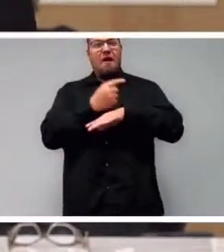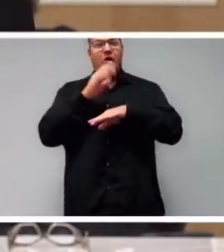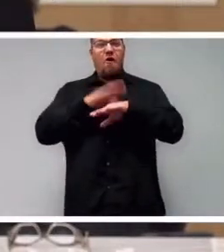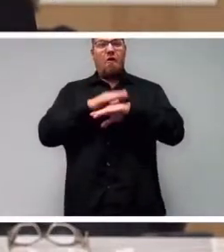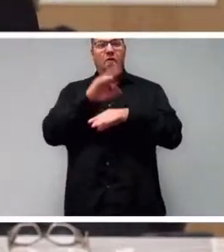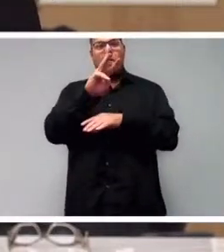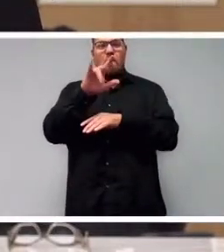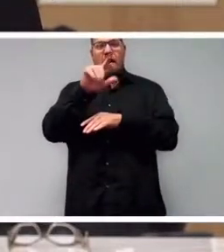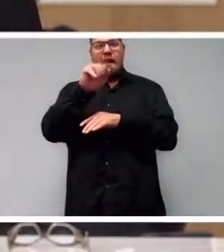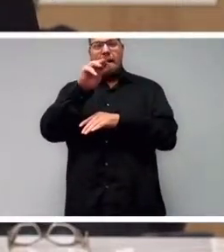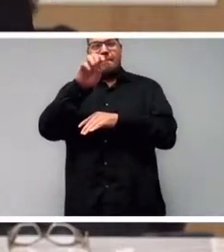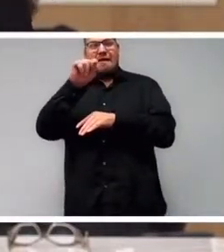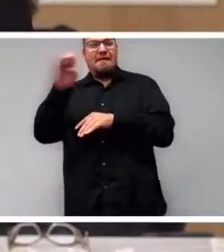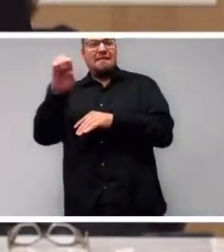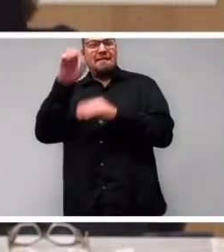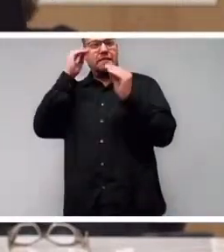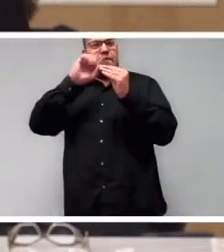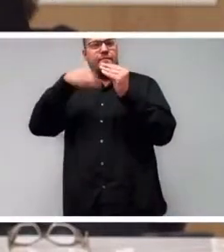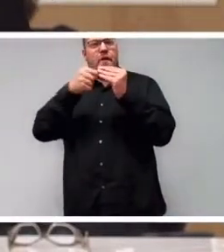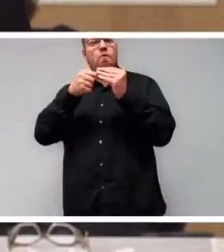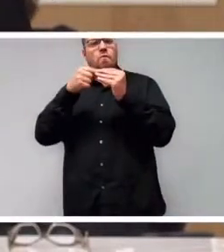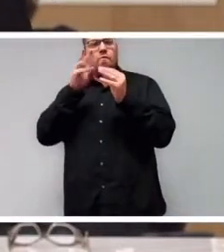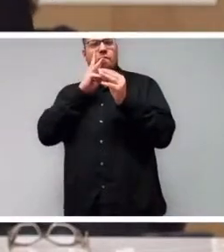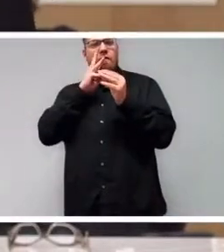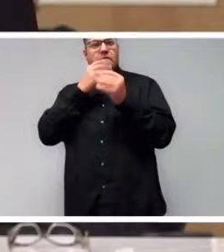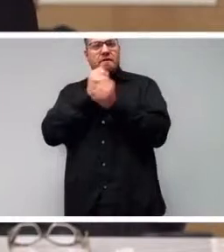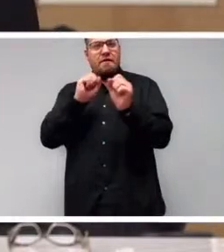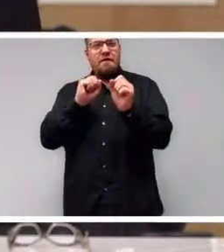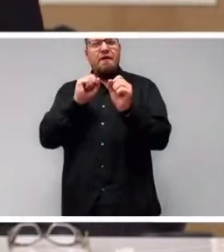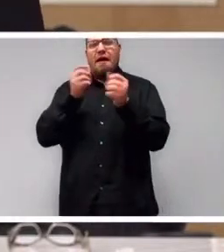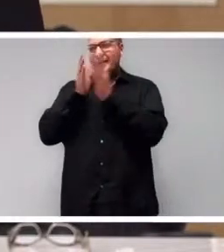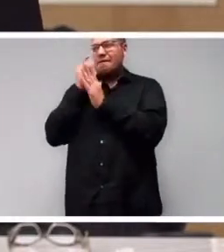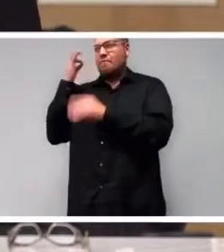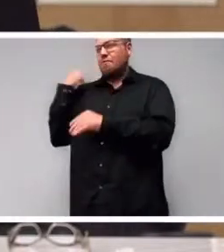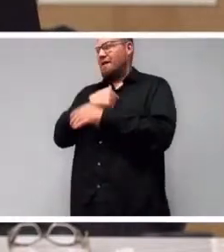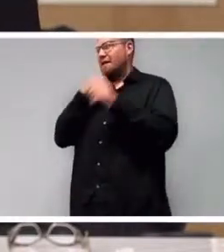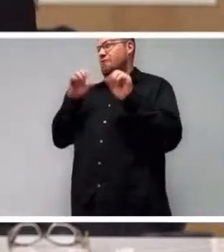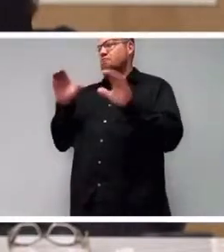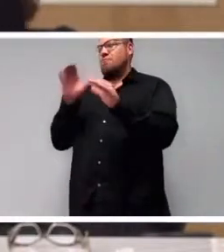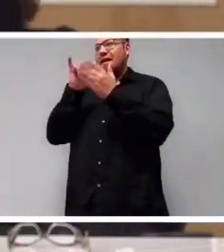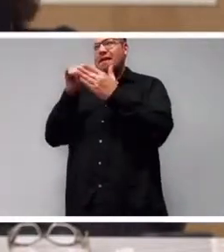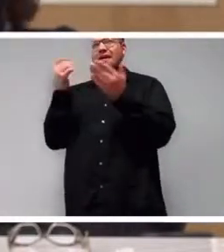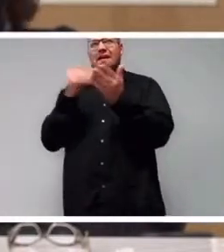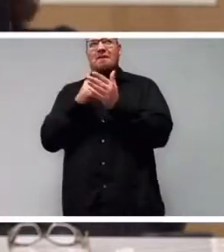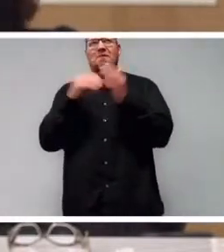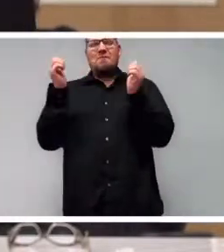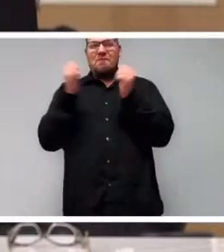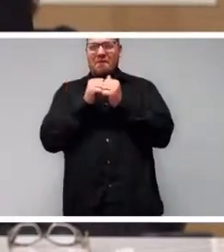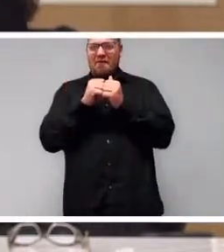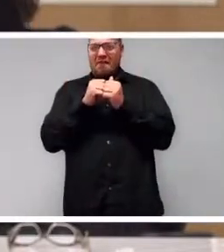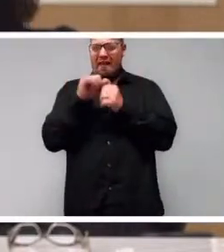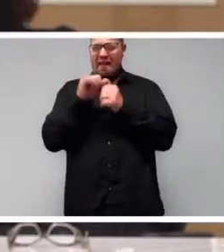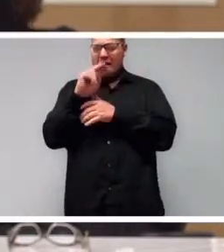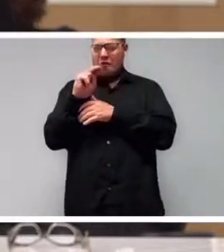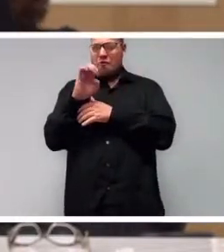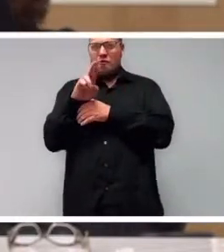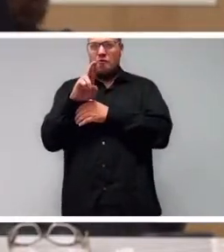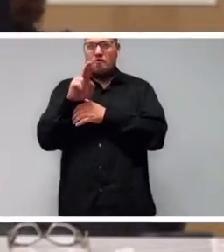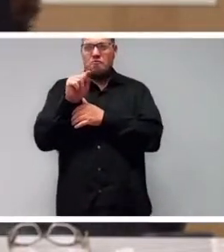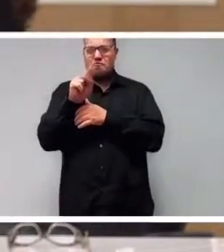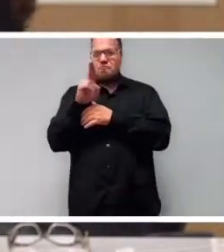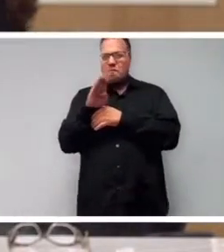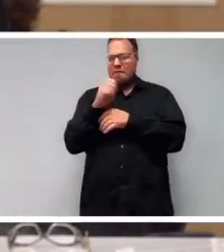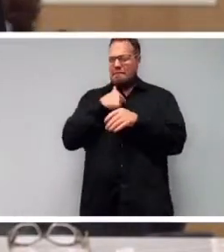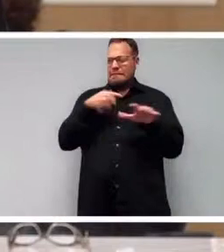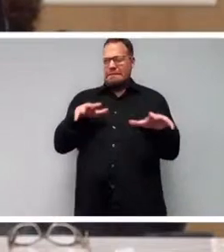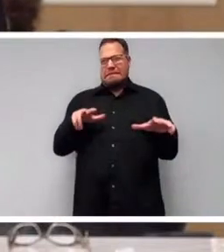water safety. They are asking if we can do that again with inner tubing, and I'm a little hesitant on that one, but